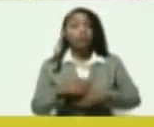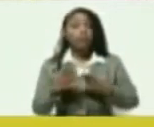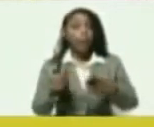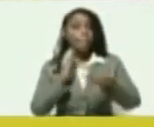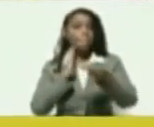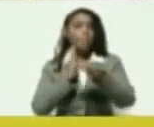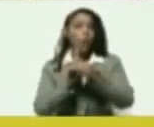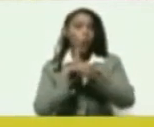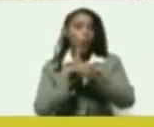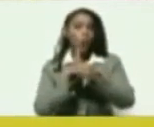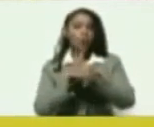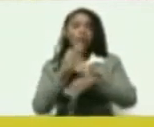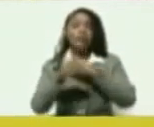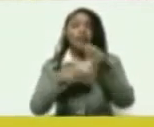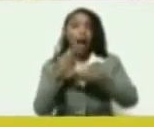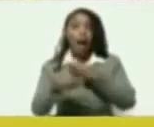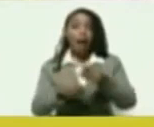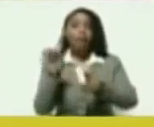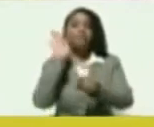A revolution that is